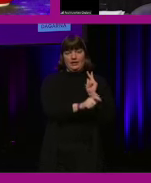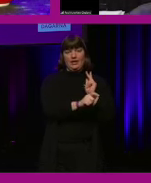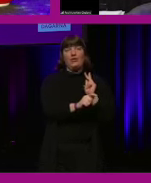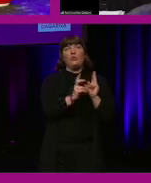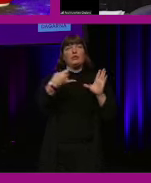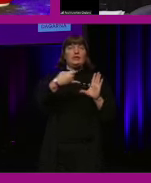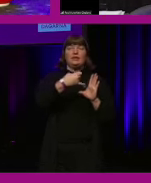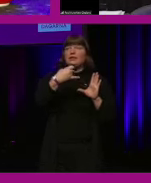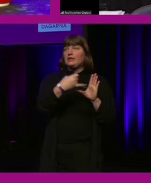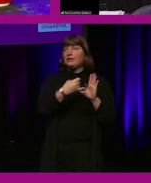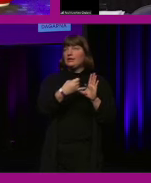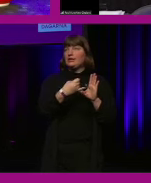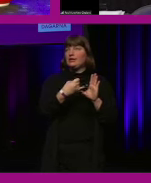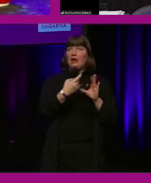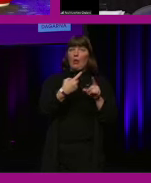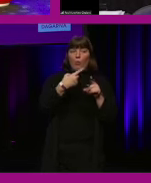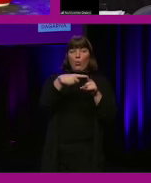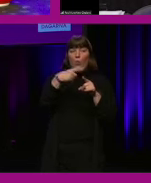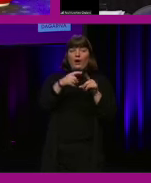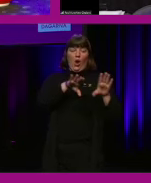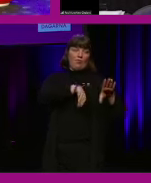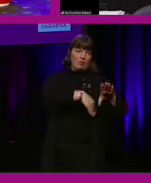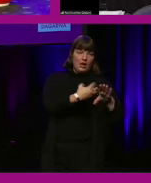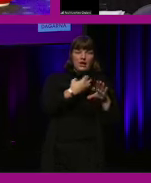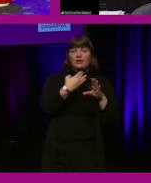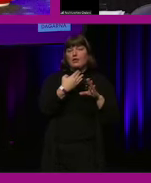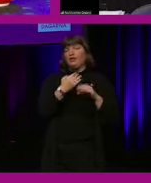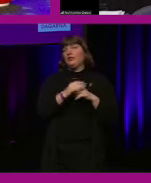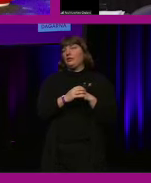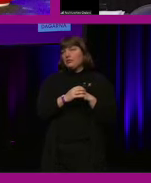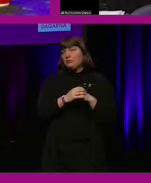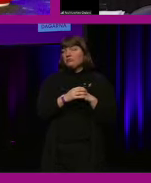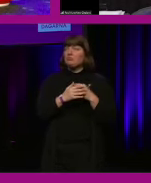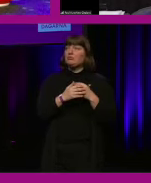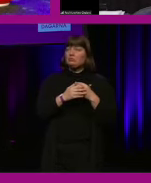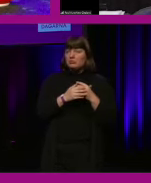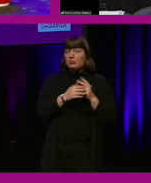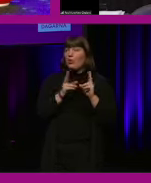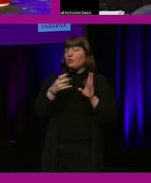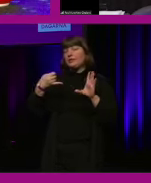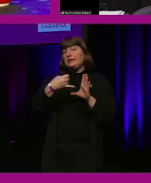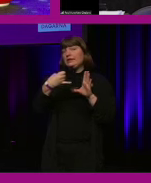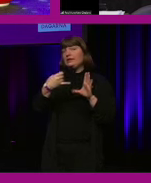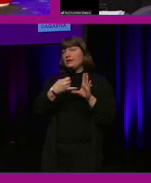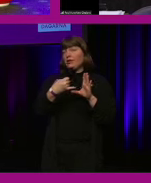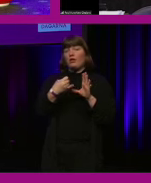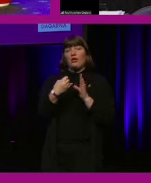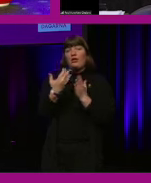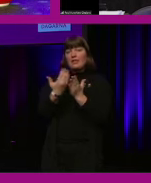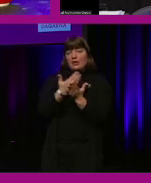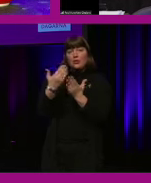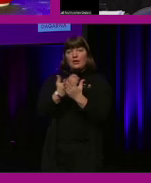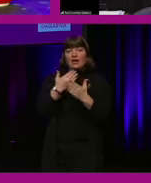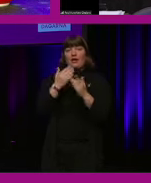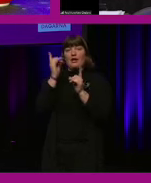include the Ombudsman, about which you know more than I do. And they also include national human